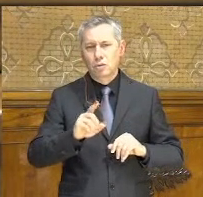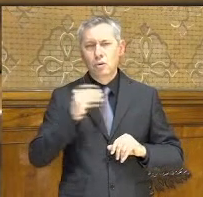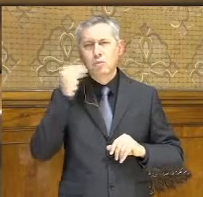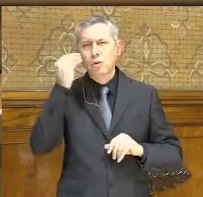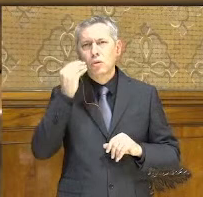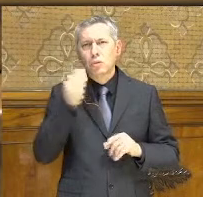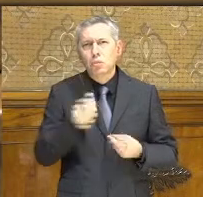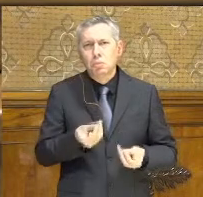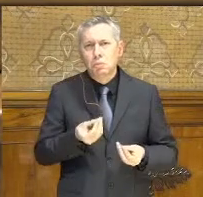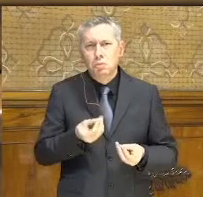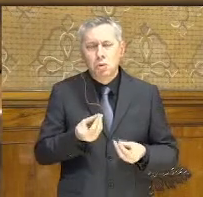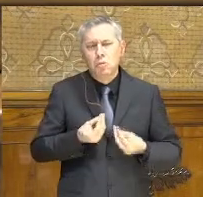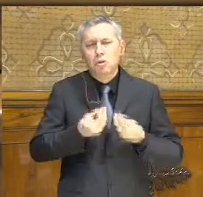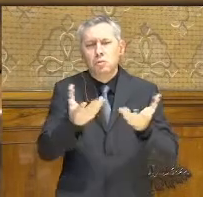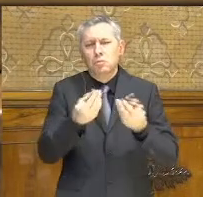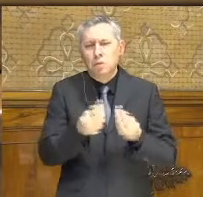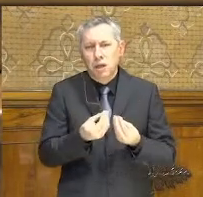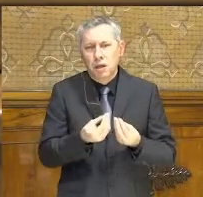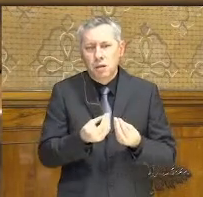is temporality.